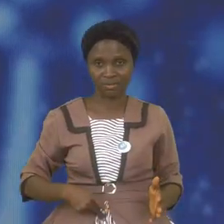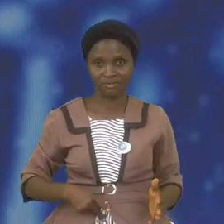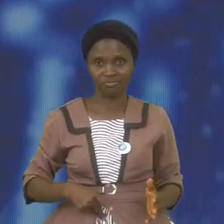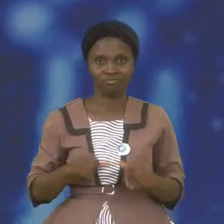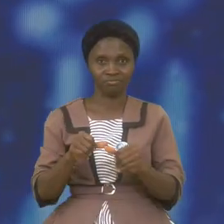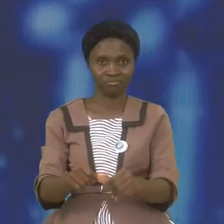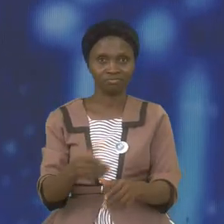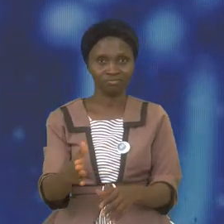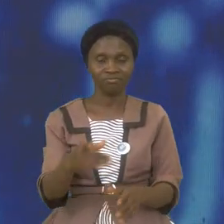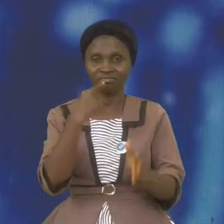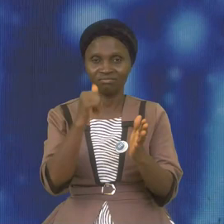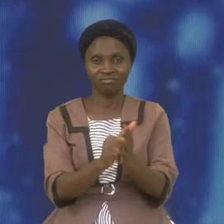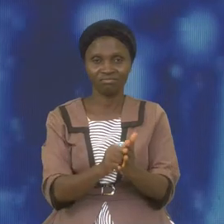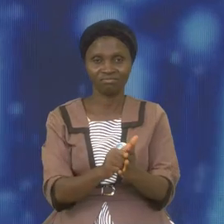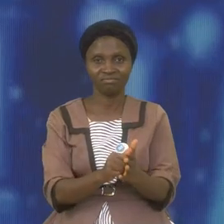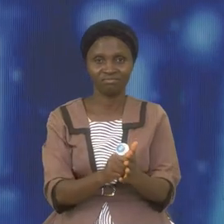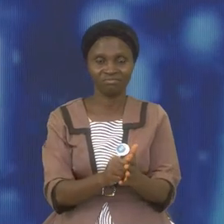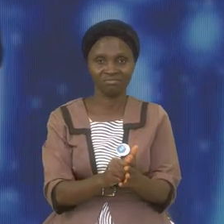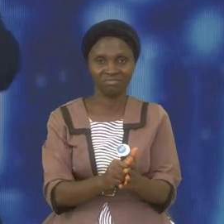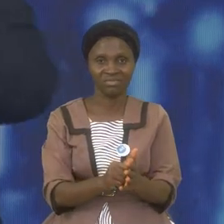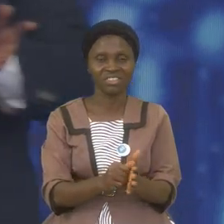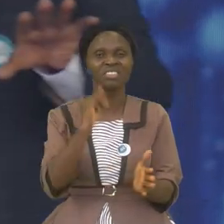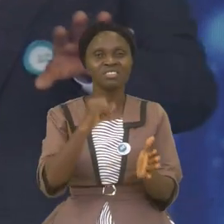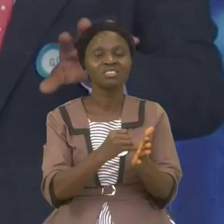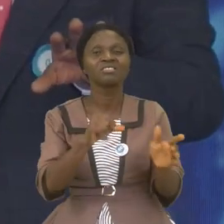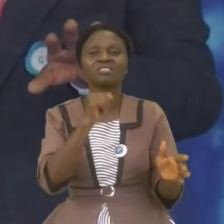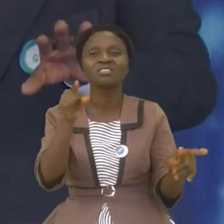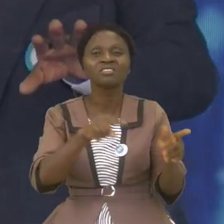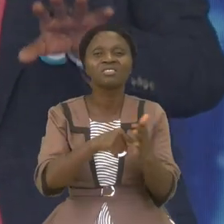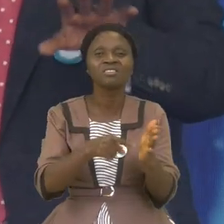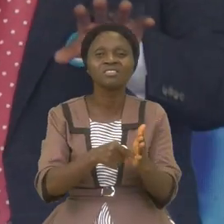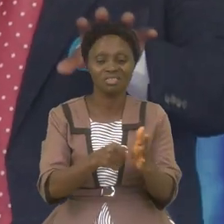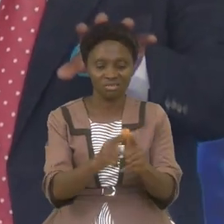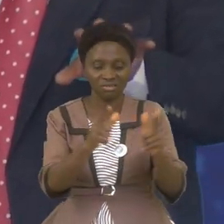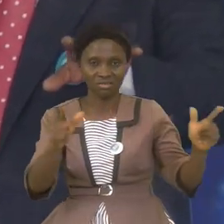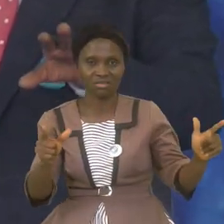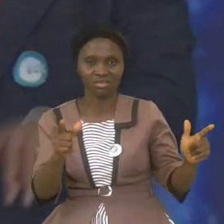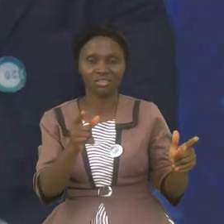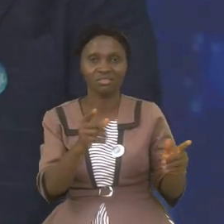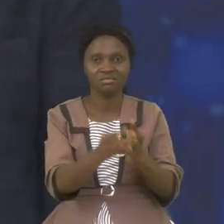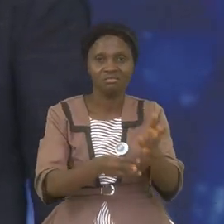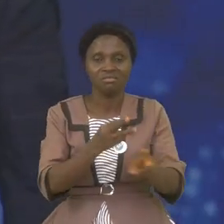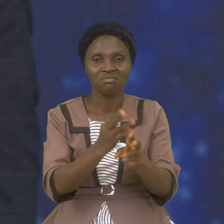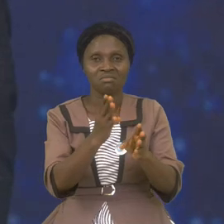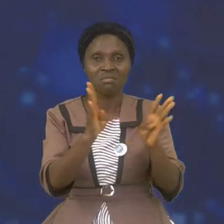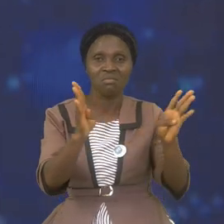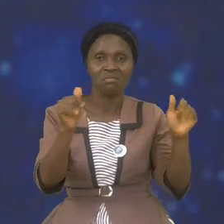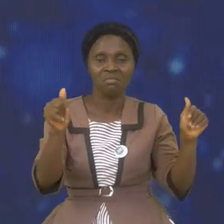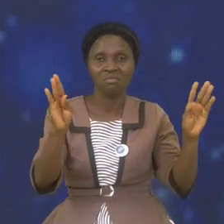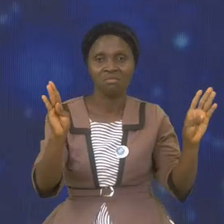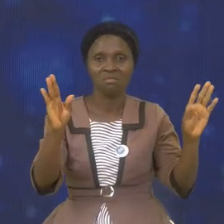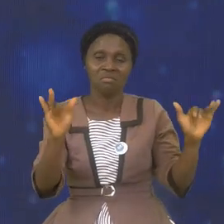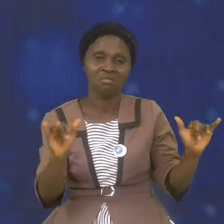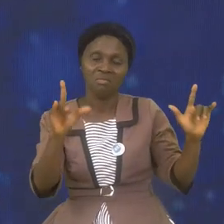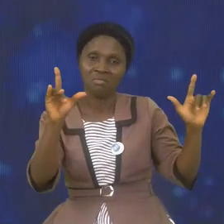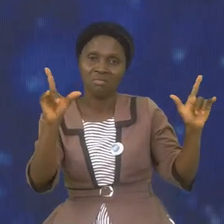not this great Babylon that I have built for the house